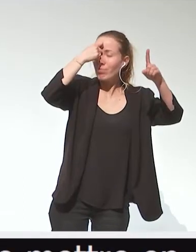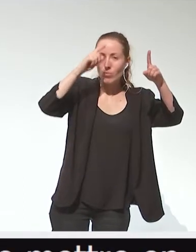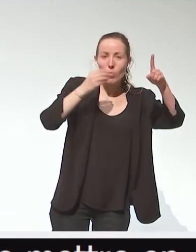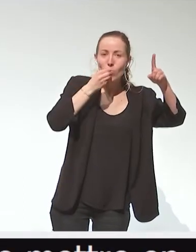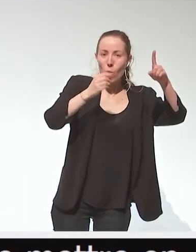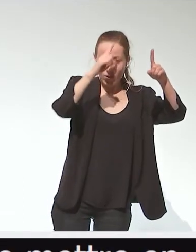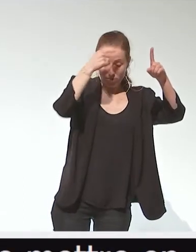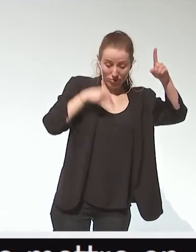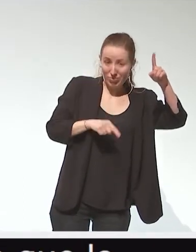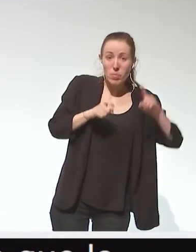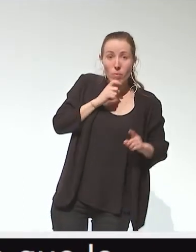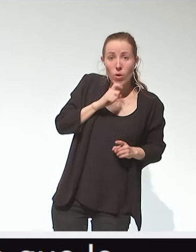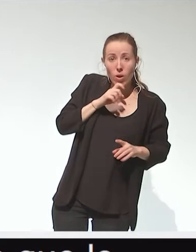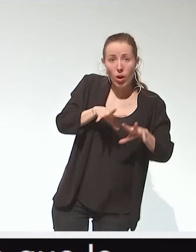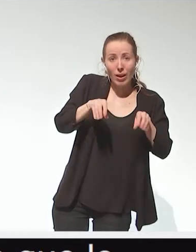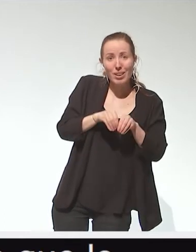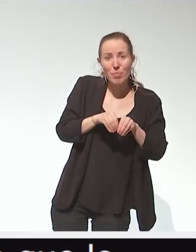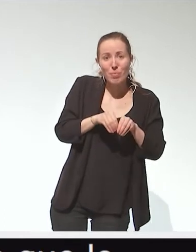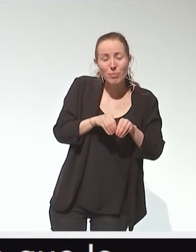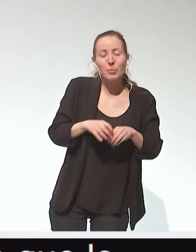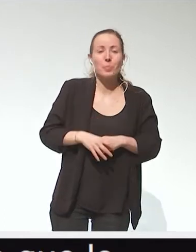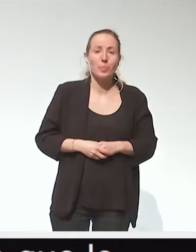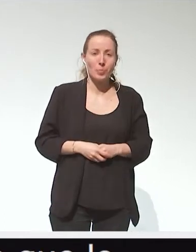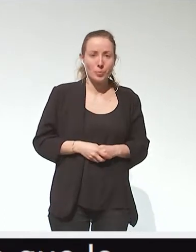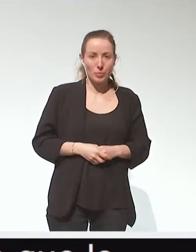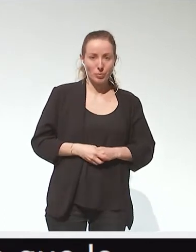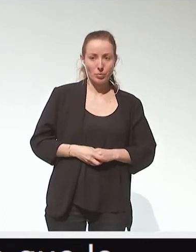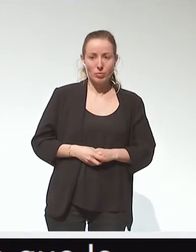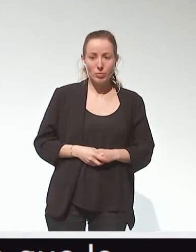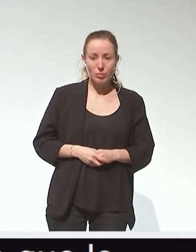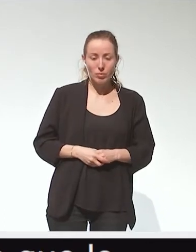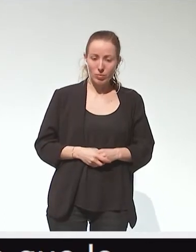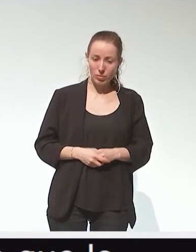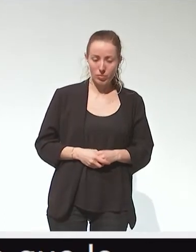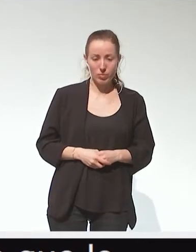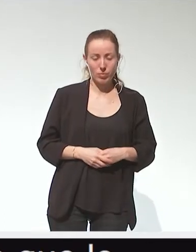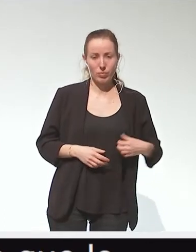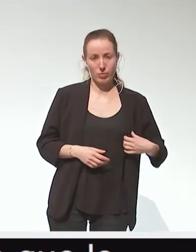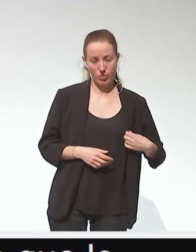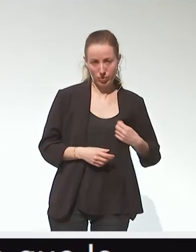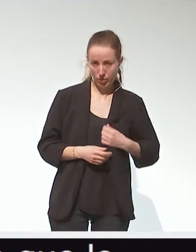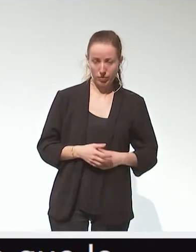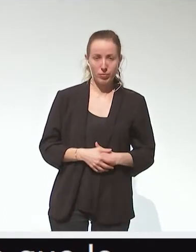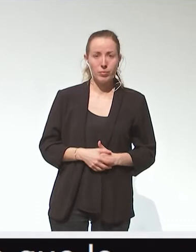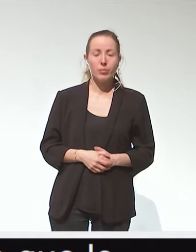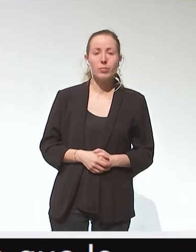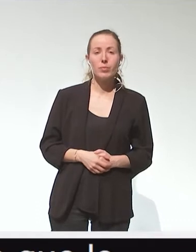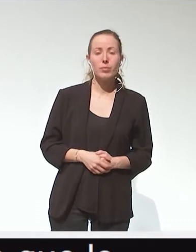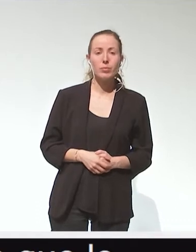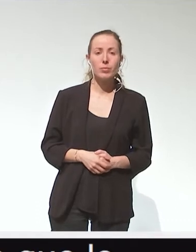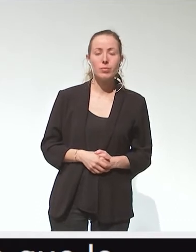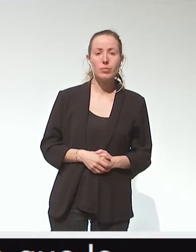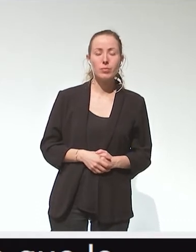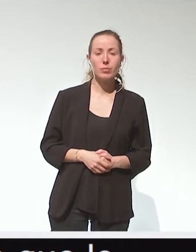Also, we have seen, and practice has shown us, that persons with disabilities